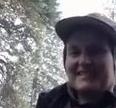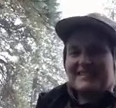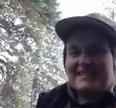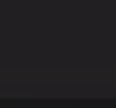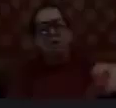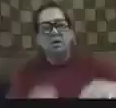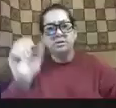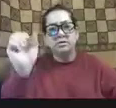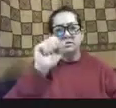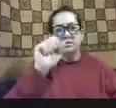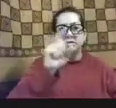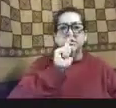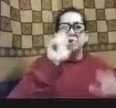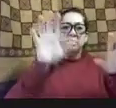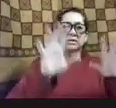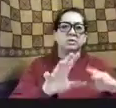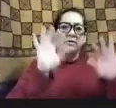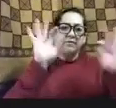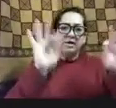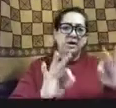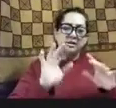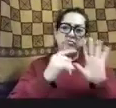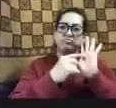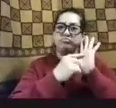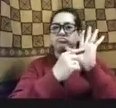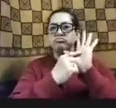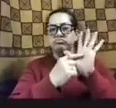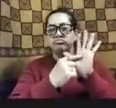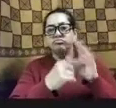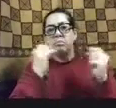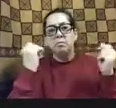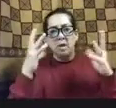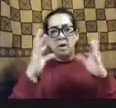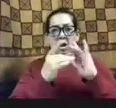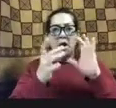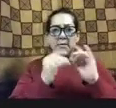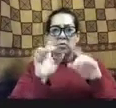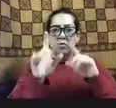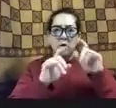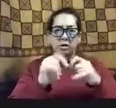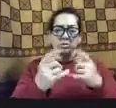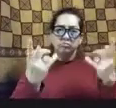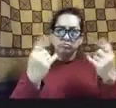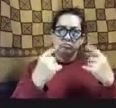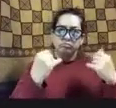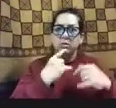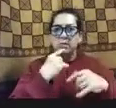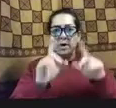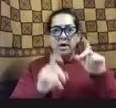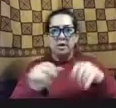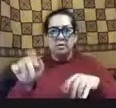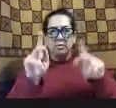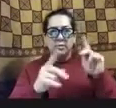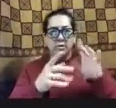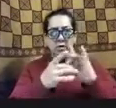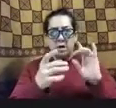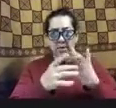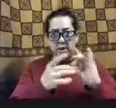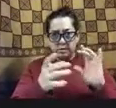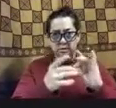Excellent. Yes, excellent. What a fantastic presentation. And we have a lot of comments and questions coming in. So I'm going to ask those